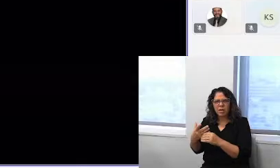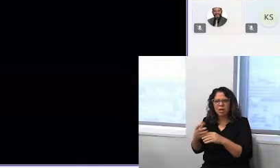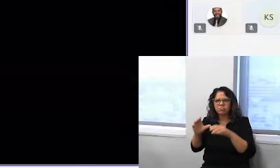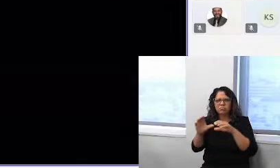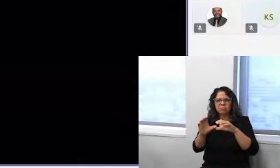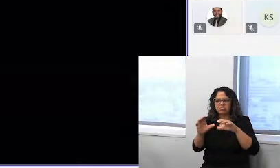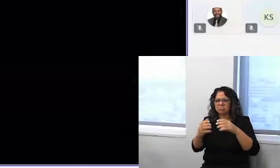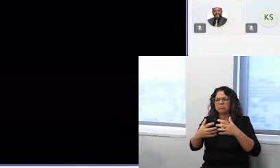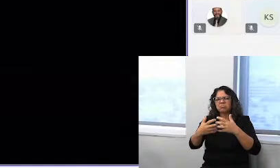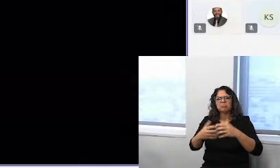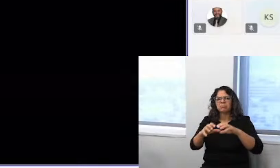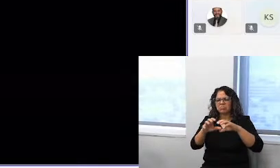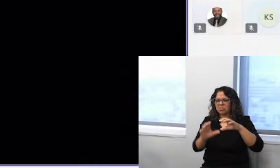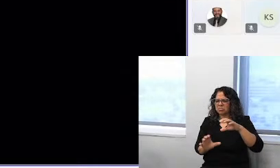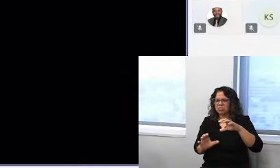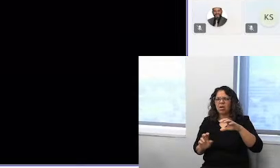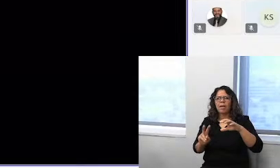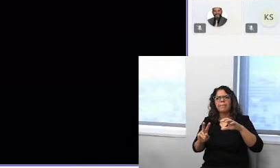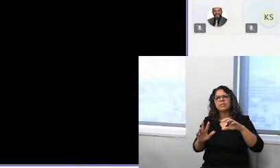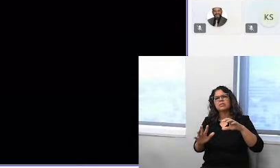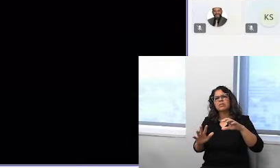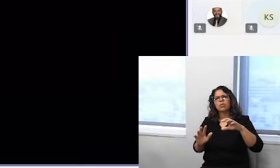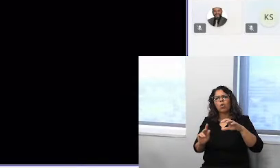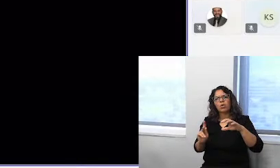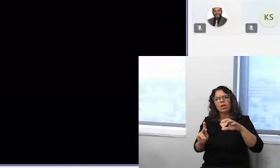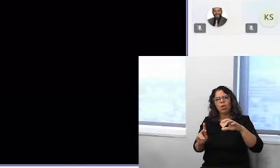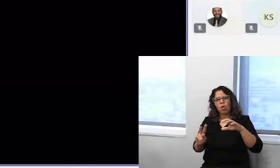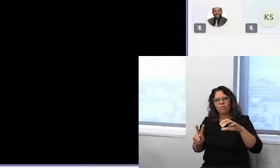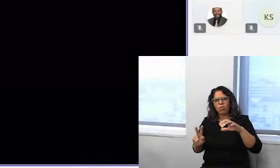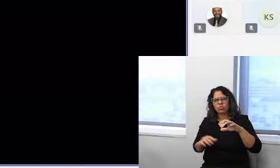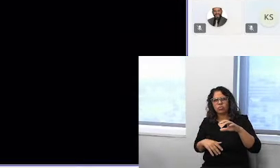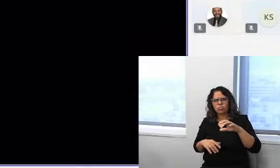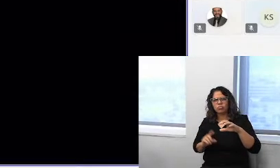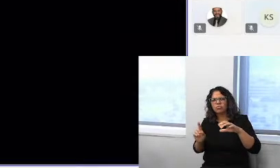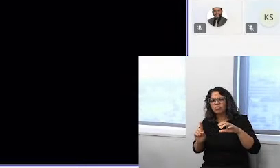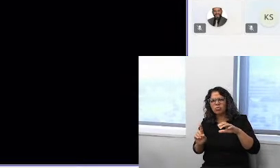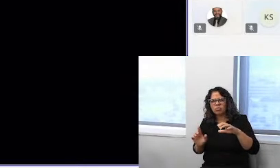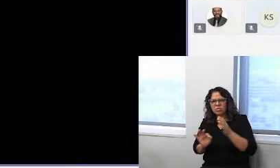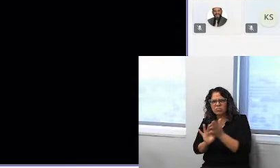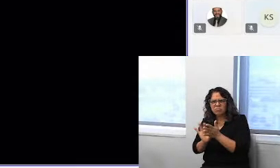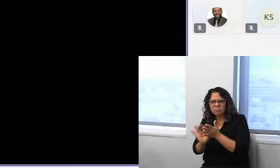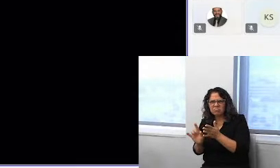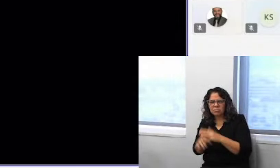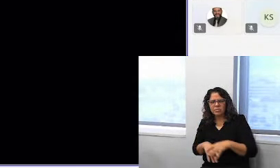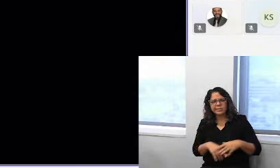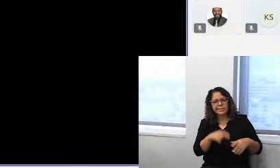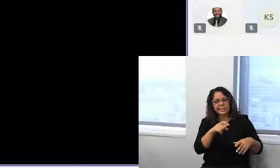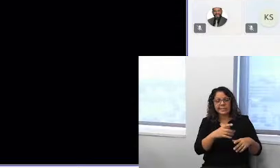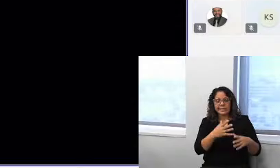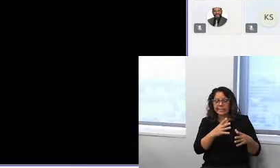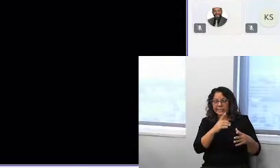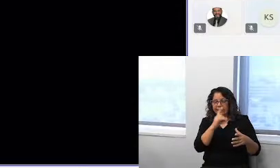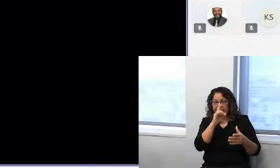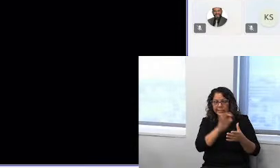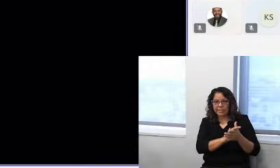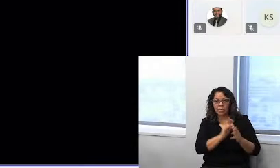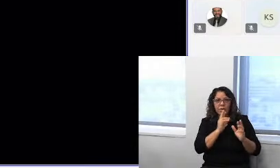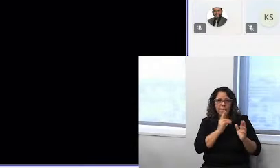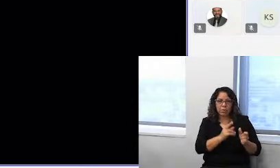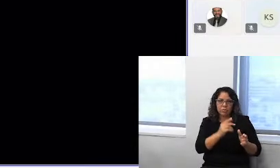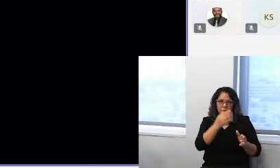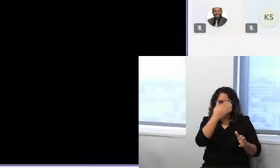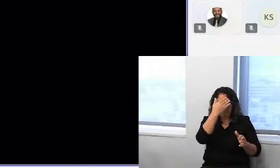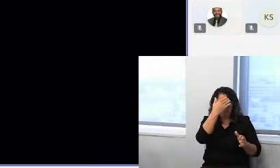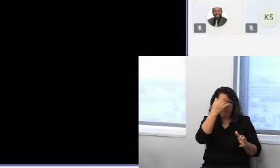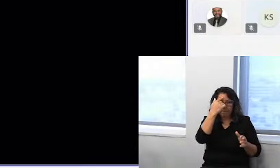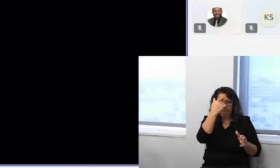I will have to go off of memory to answer your questions. It's part of the category for studies. On one of